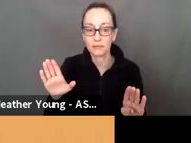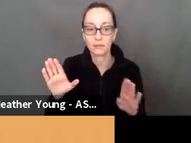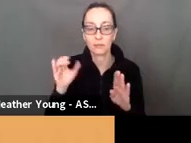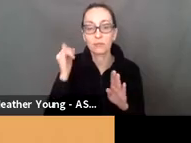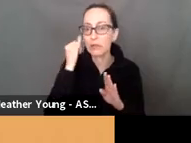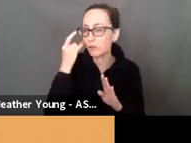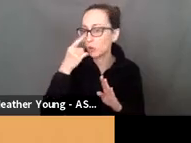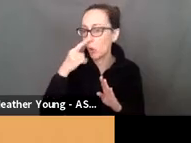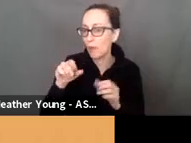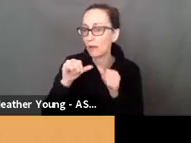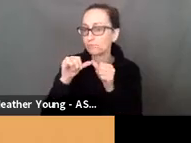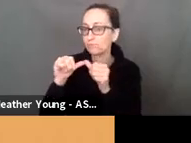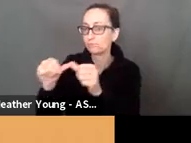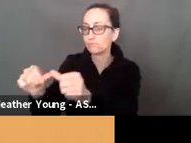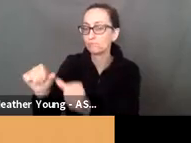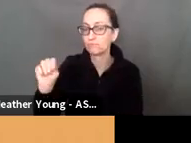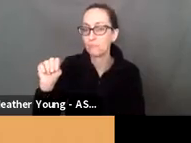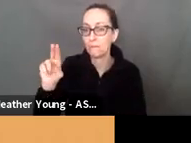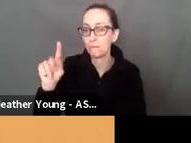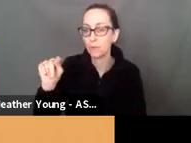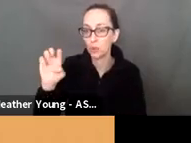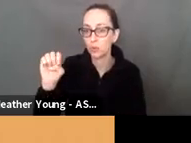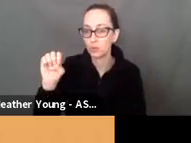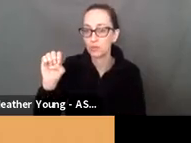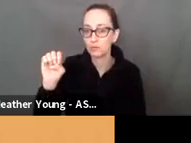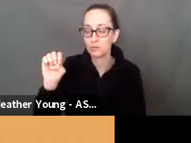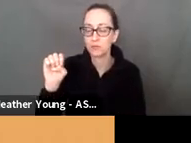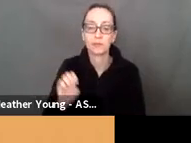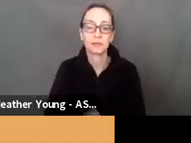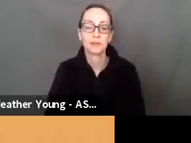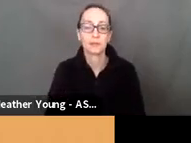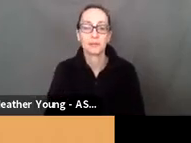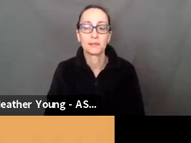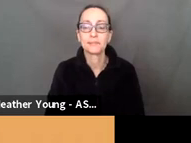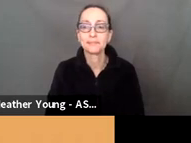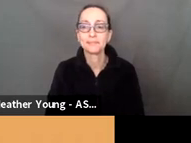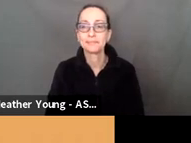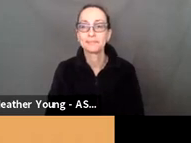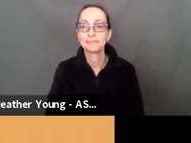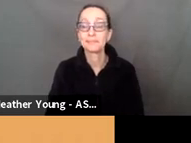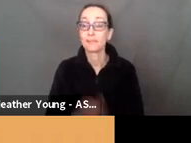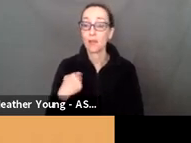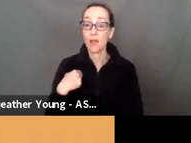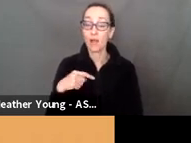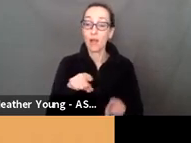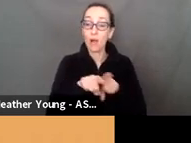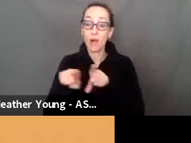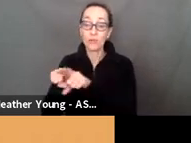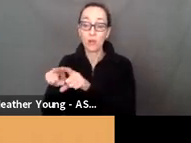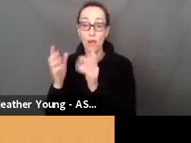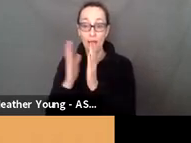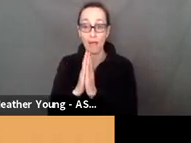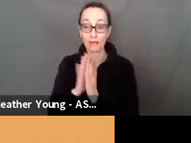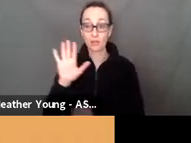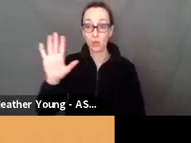remain on mute for the duration of the webinar. As well as we do ask that you turn your videos